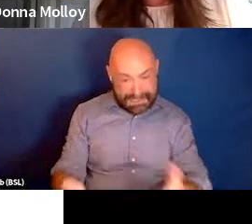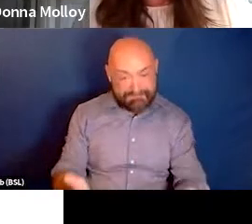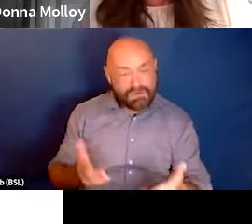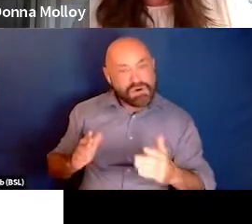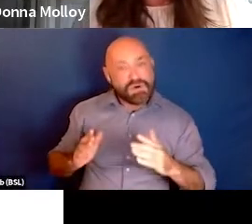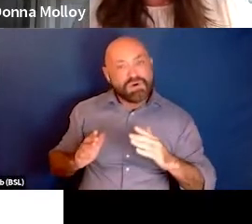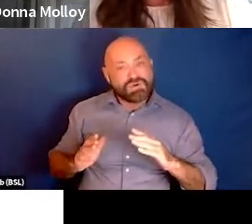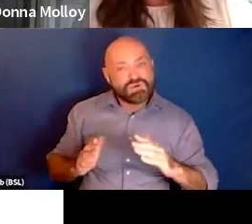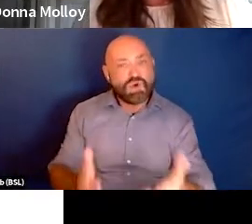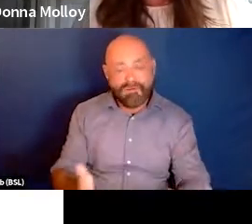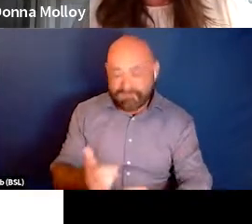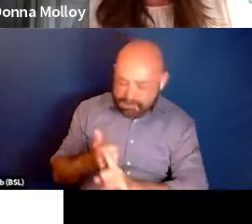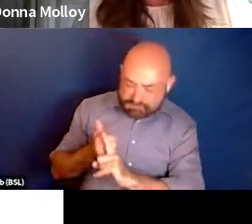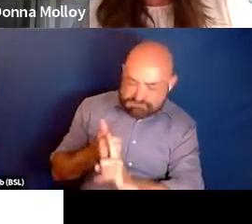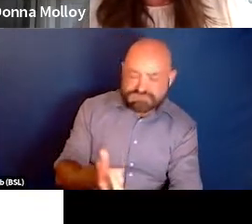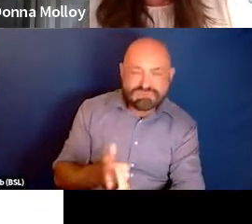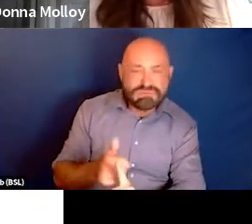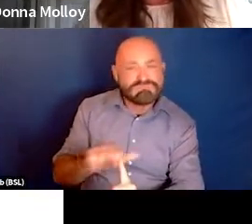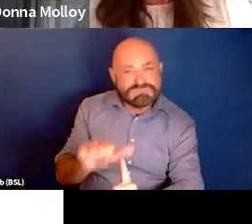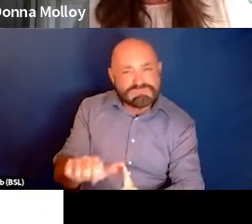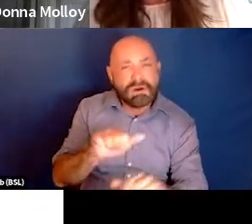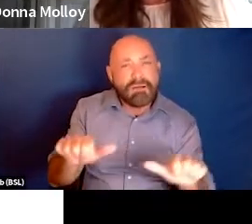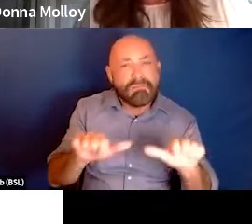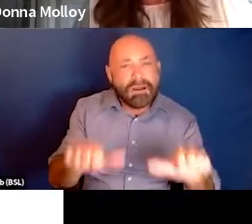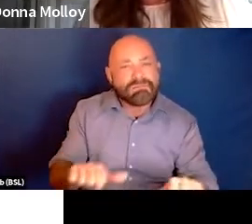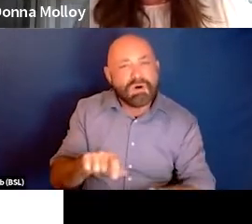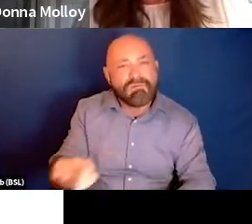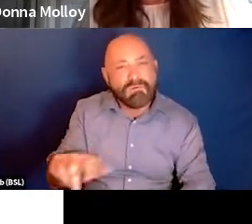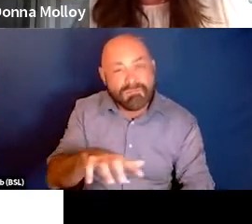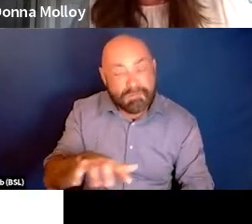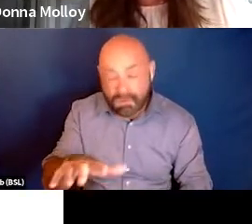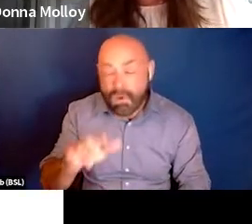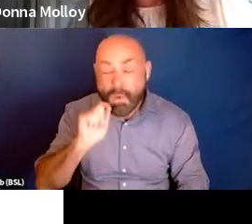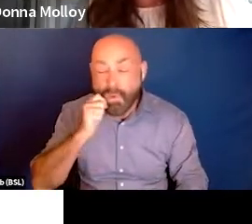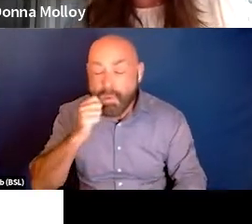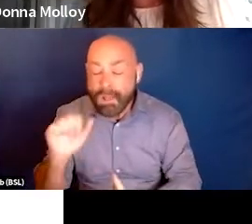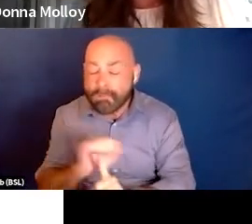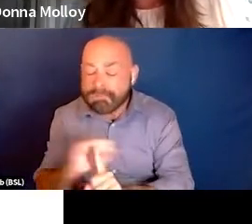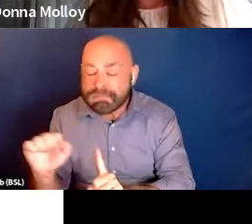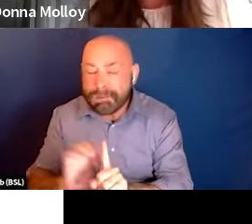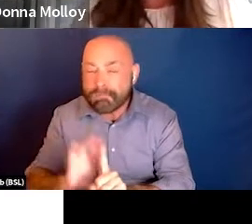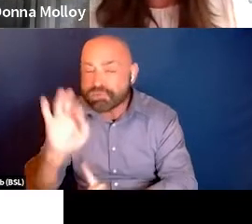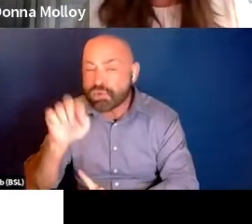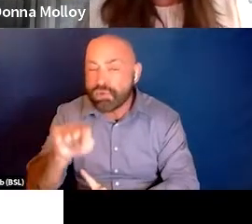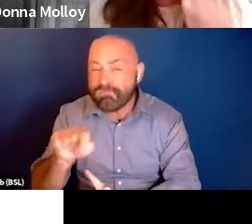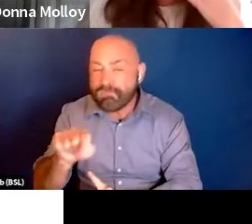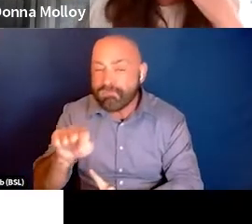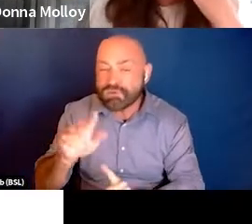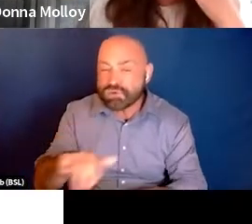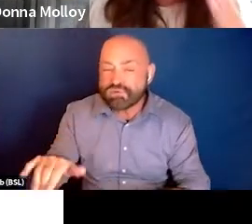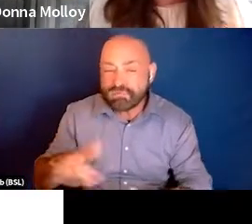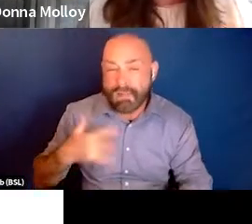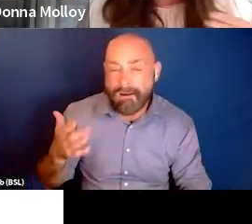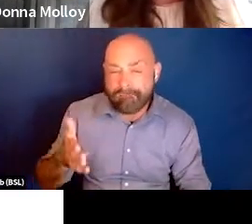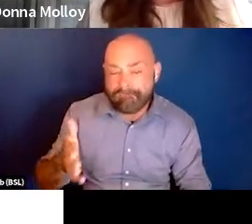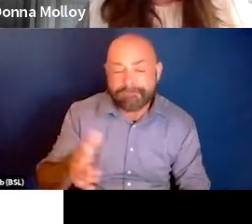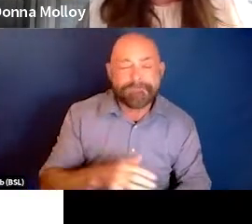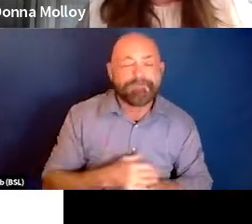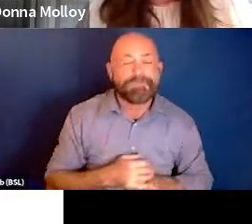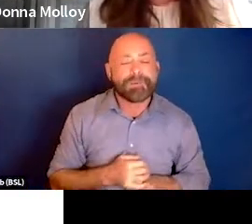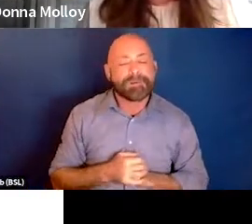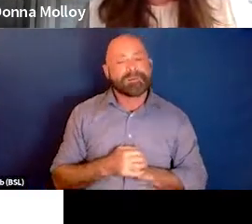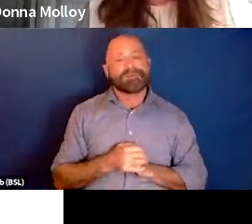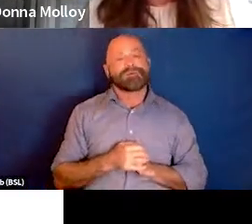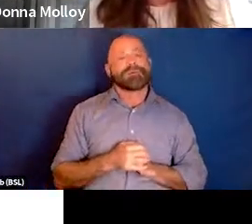quality of support available for families in ways which can improve outcomes for children. We also know, as you all